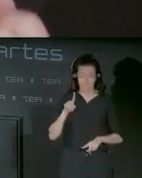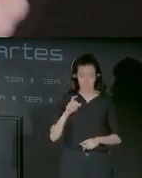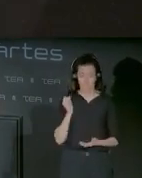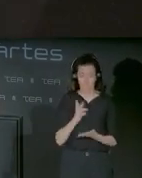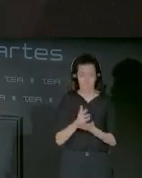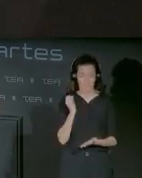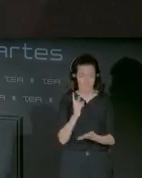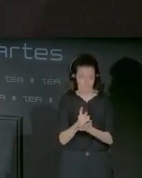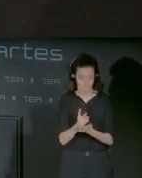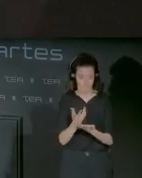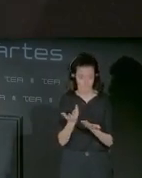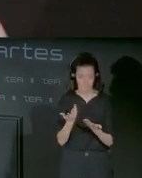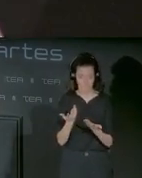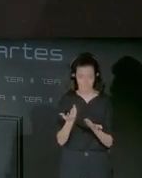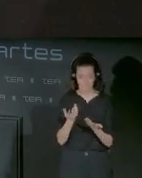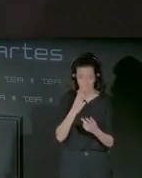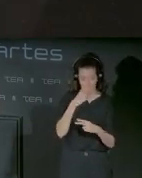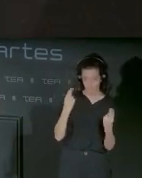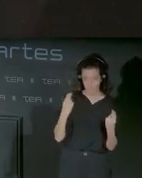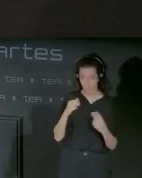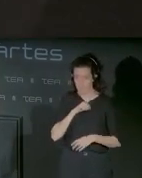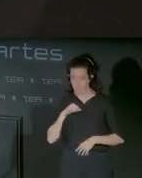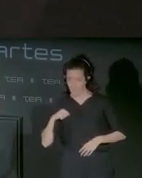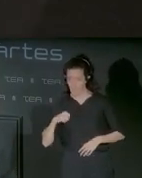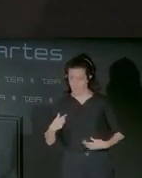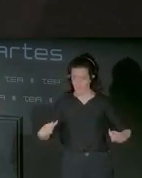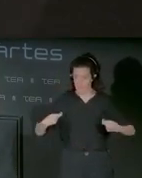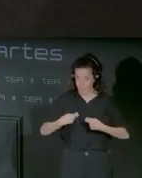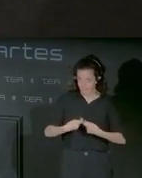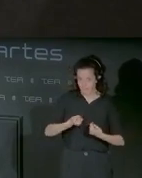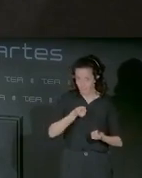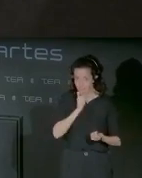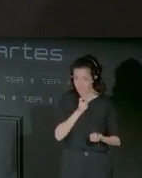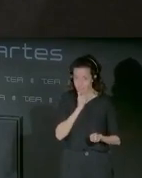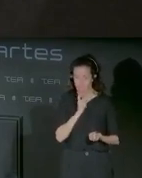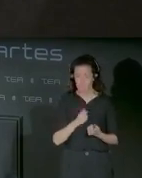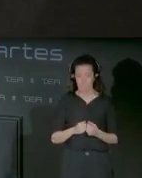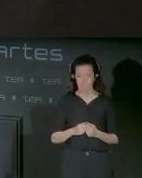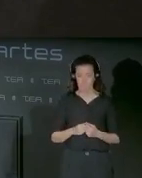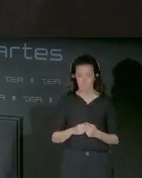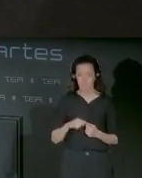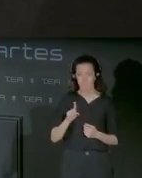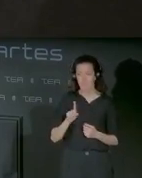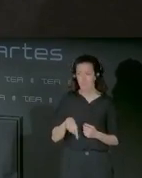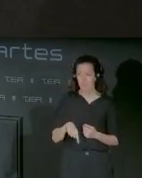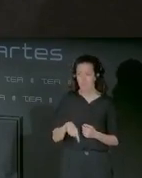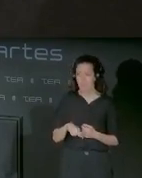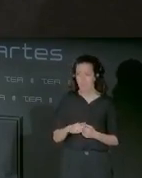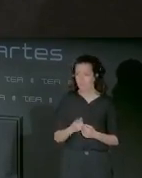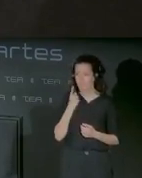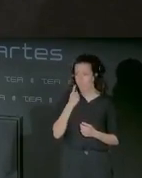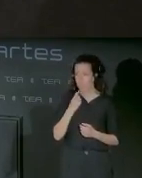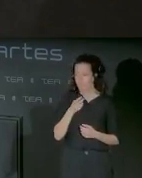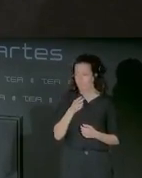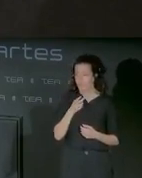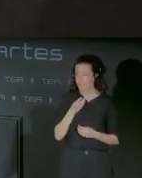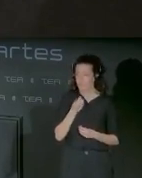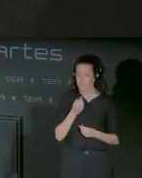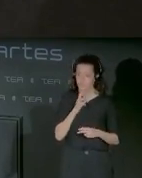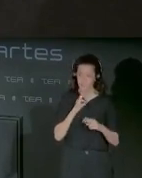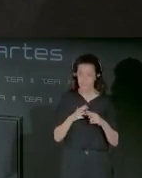promoting what we call strategic cultural assets at European level, because we believe that studios are, and I'm